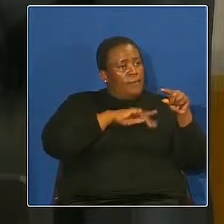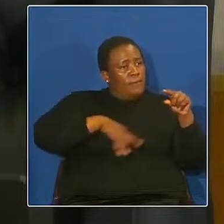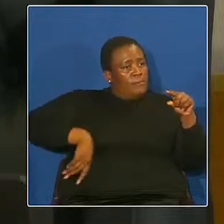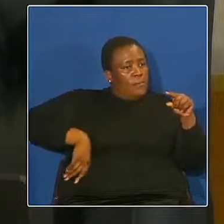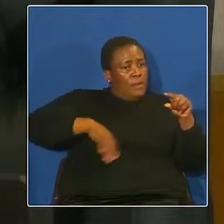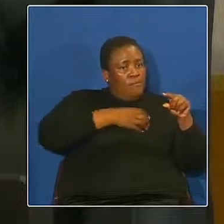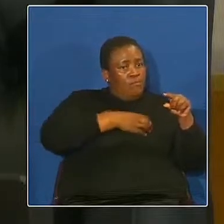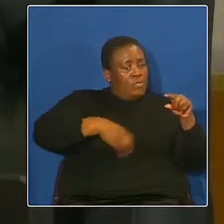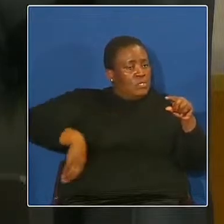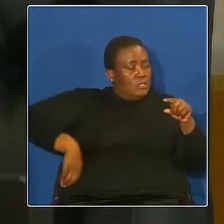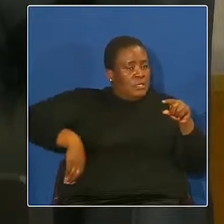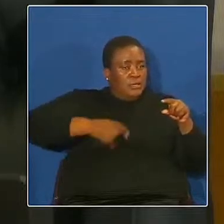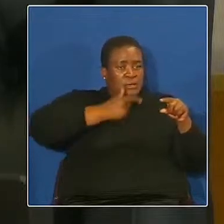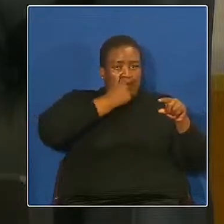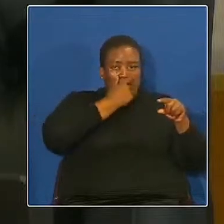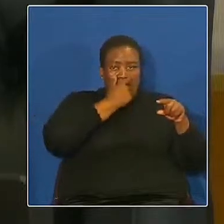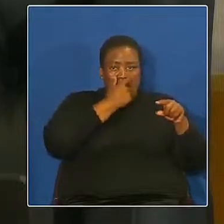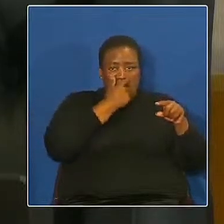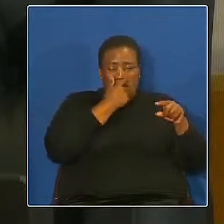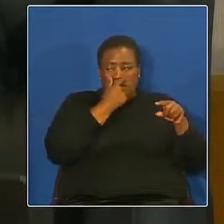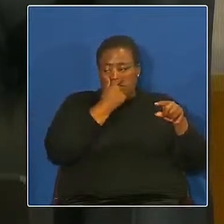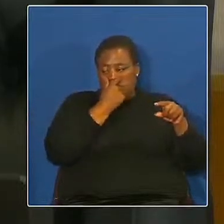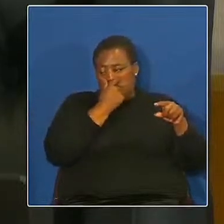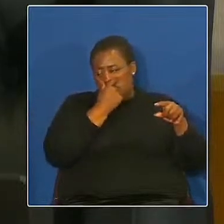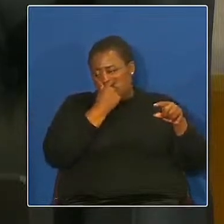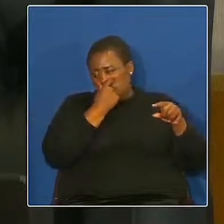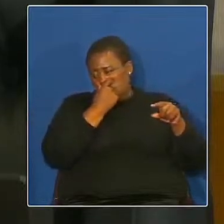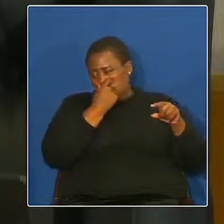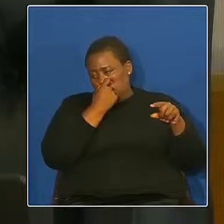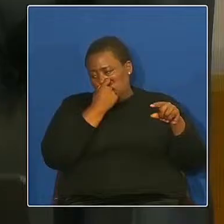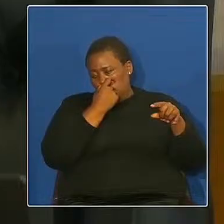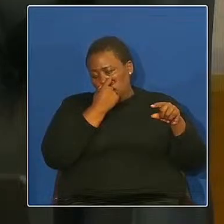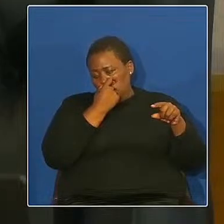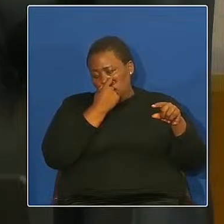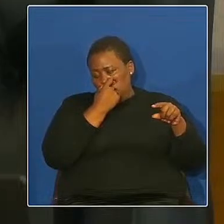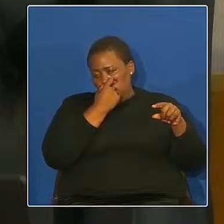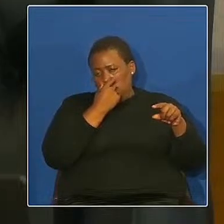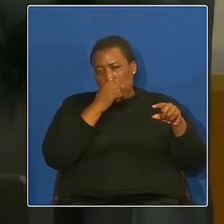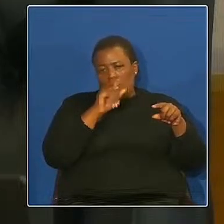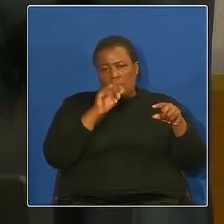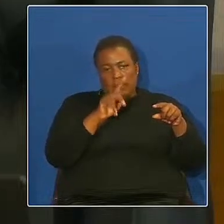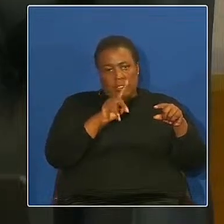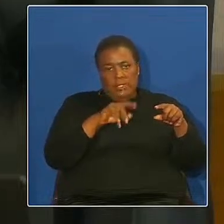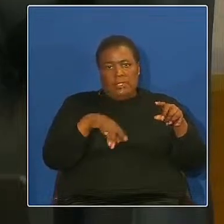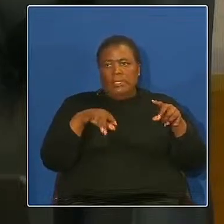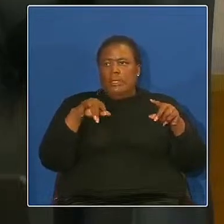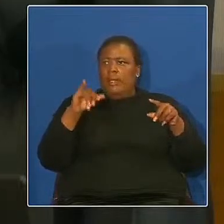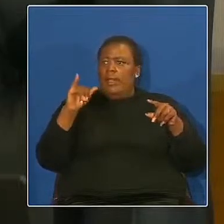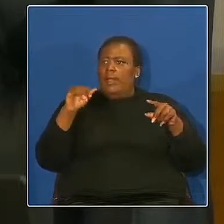Cyril Ramaphosa and GNU parties have asked the ID and IPAD to